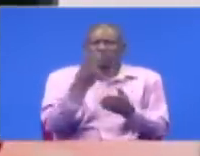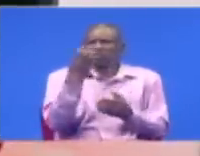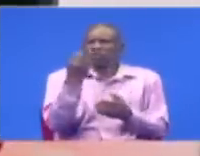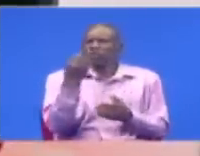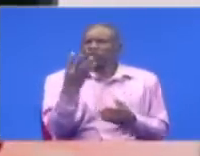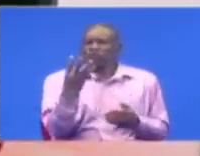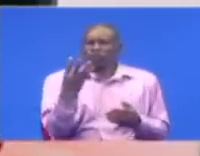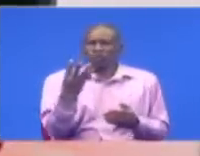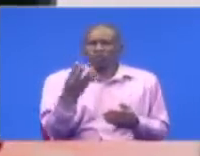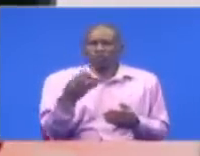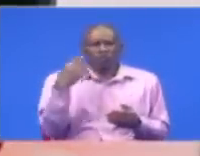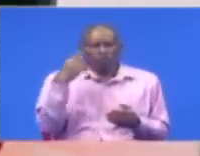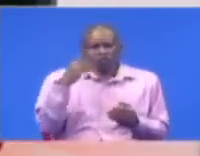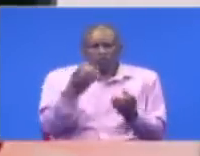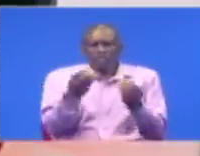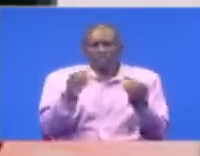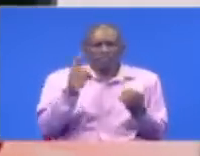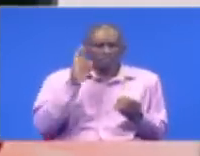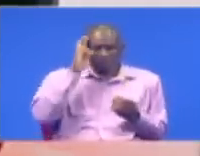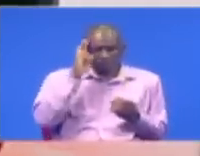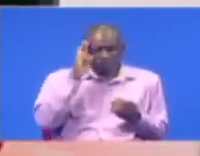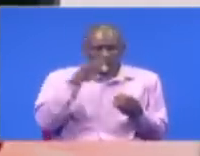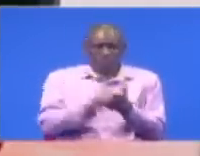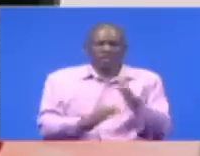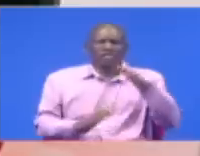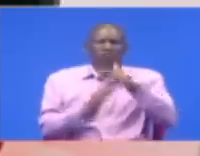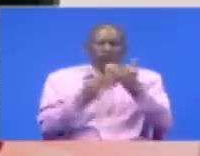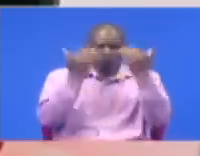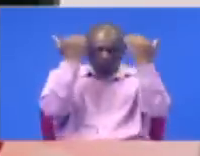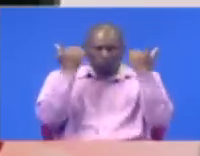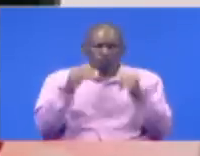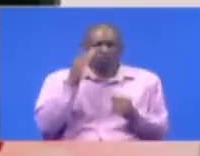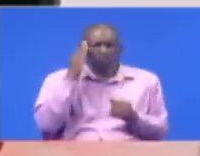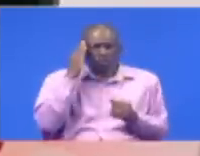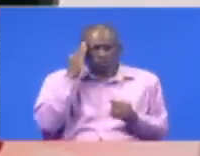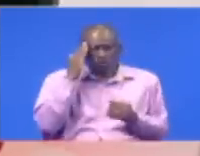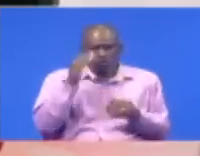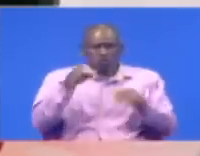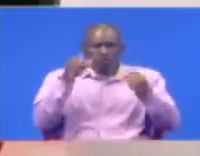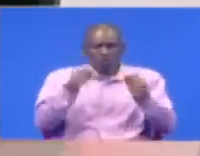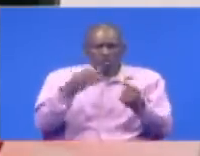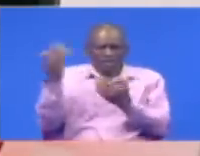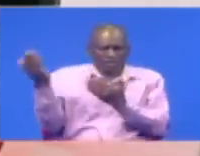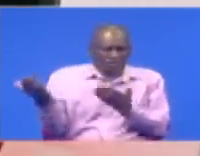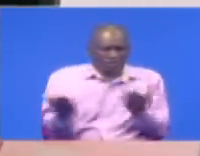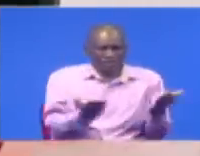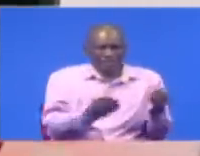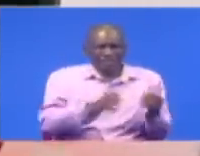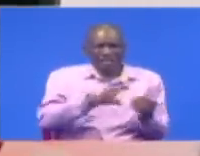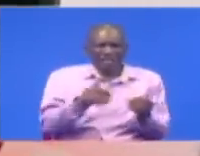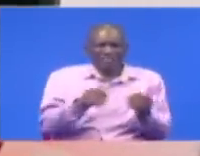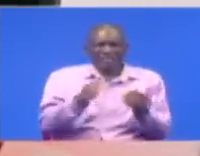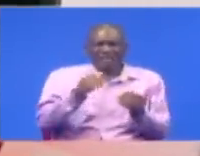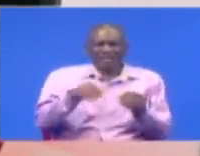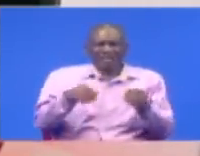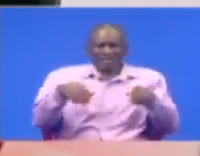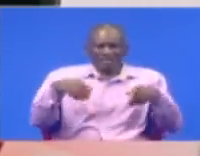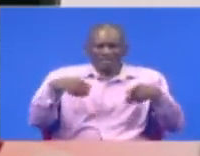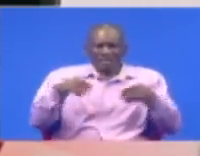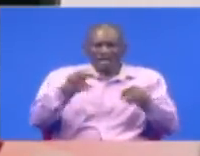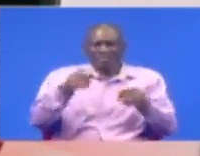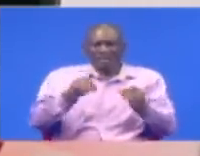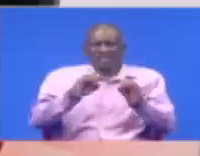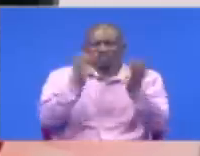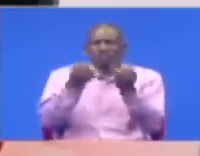204. For the simple reason, the Supreme Court thought you can bring into place other actors like Attorney